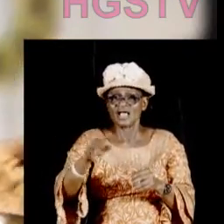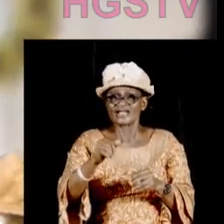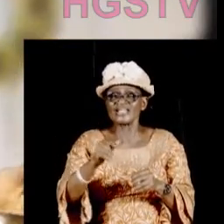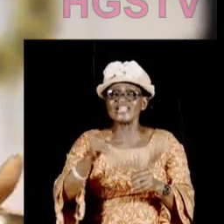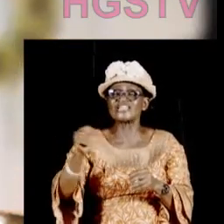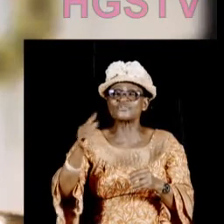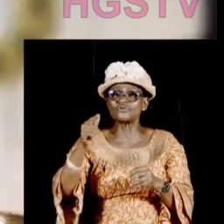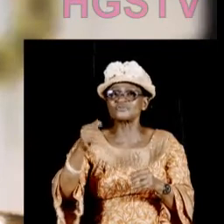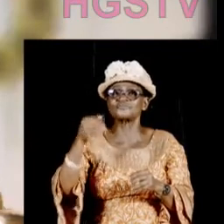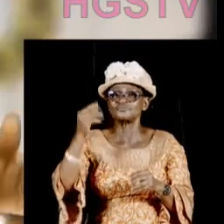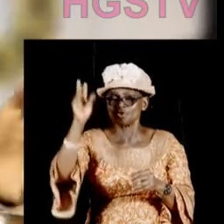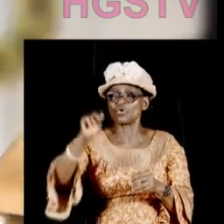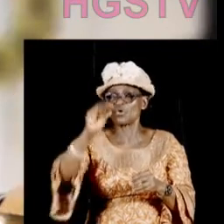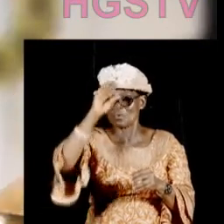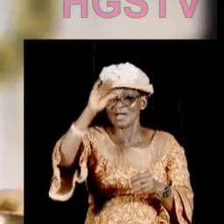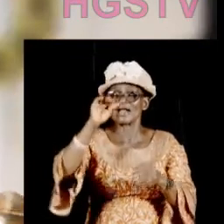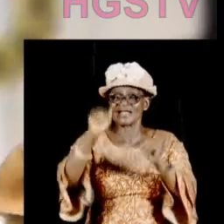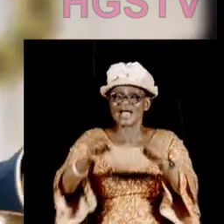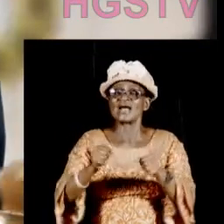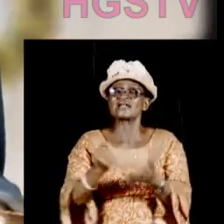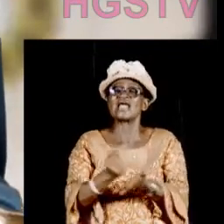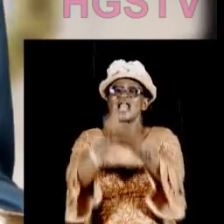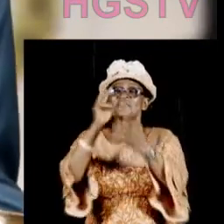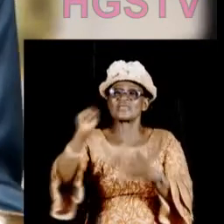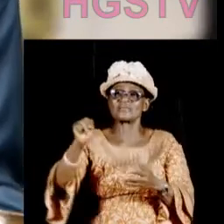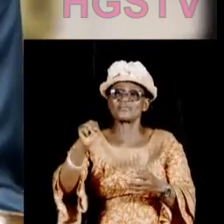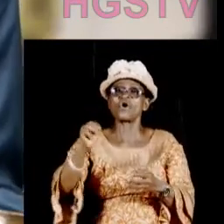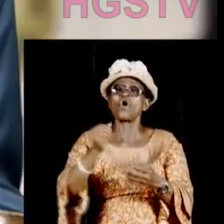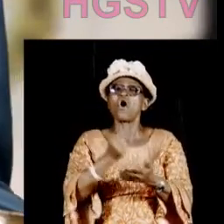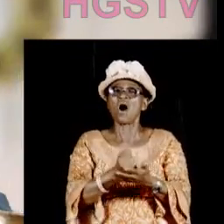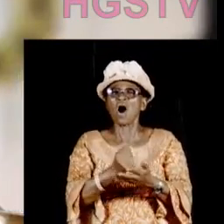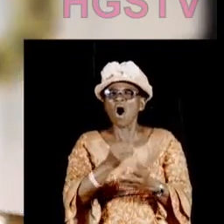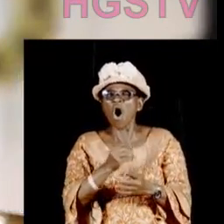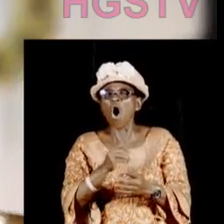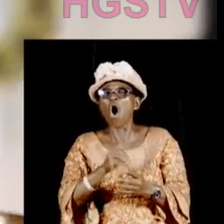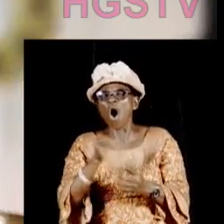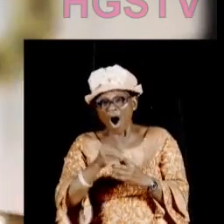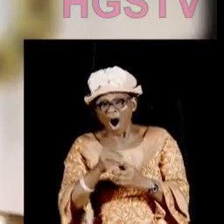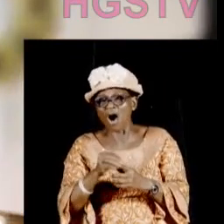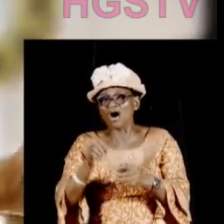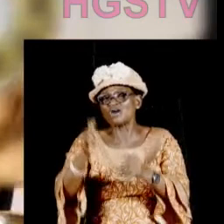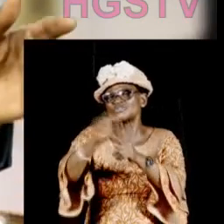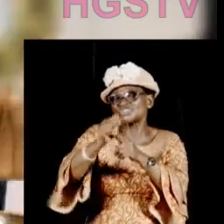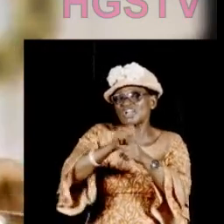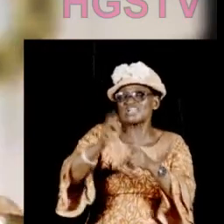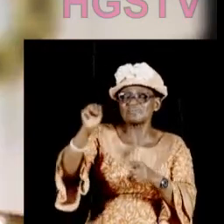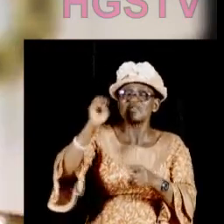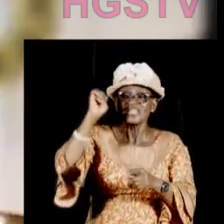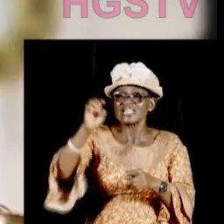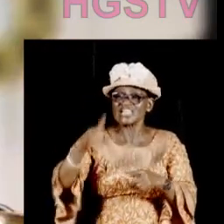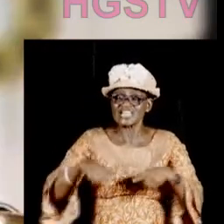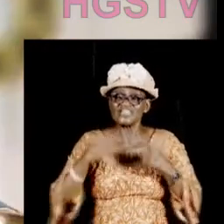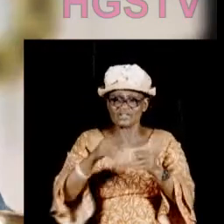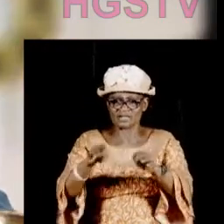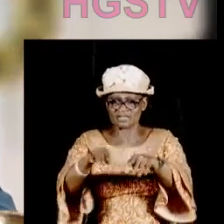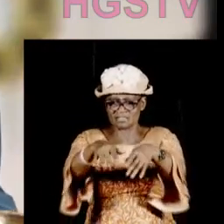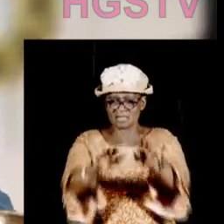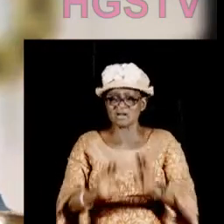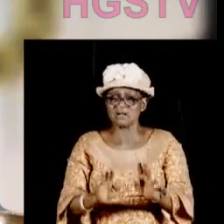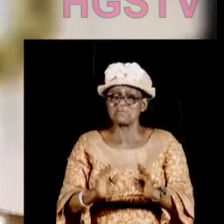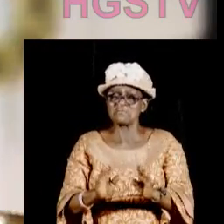could help him. No man could tame him. He was living in the tomb. Chains and fetters means nothing to